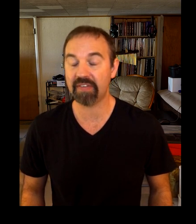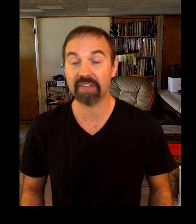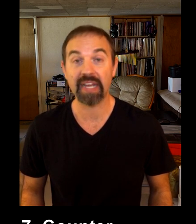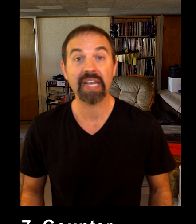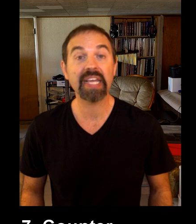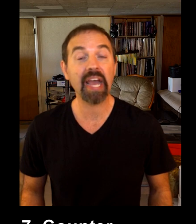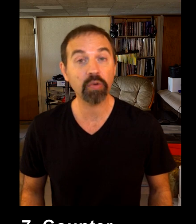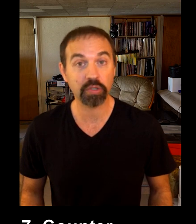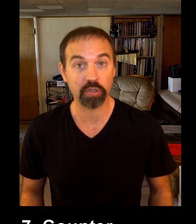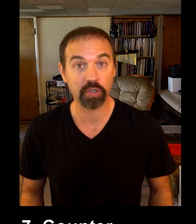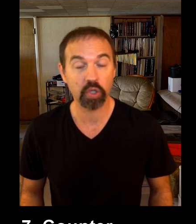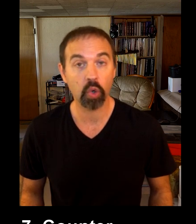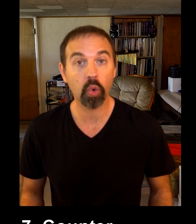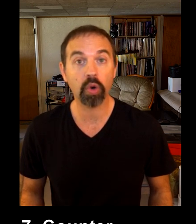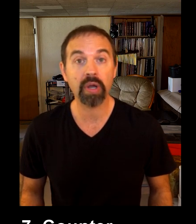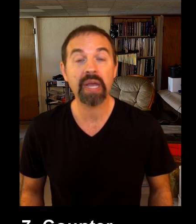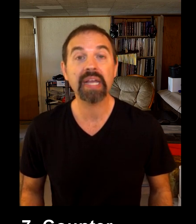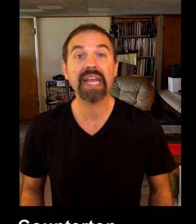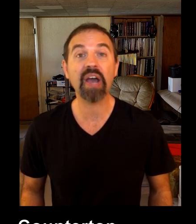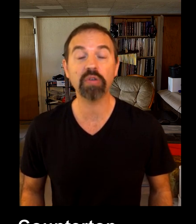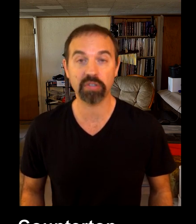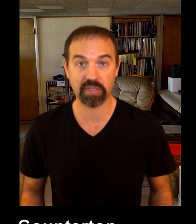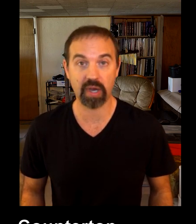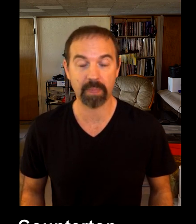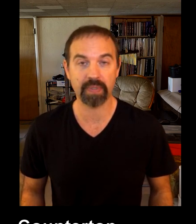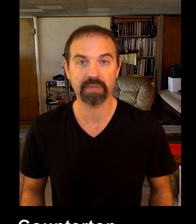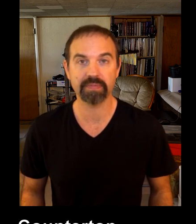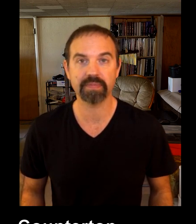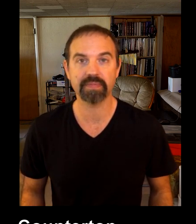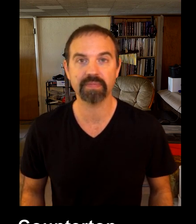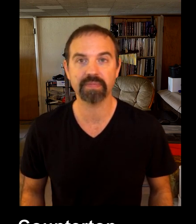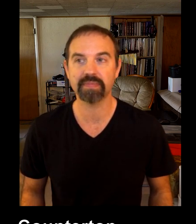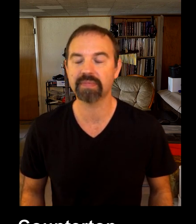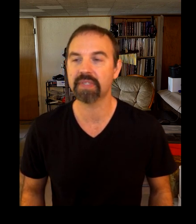Number 7, counter or countertop.